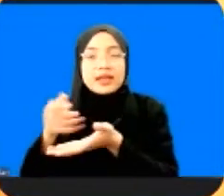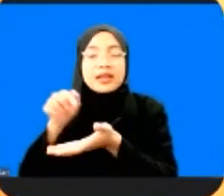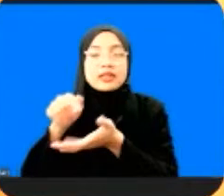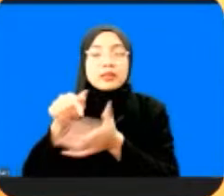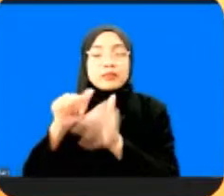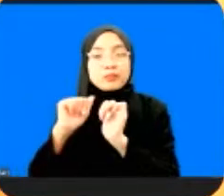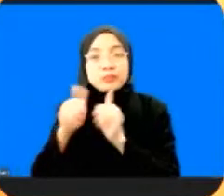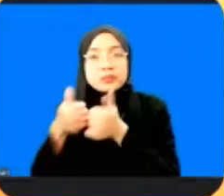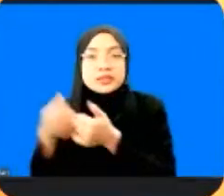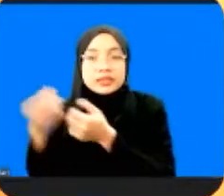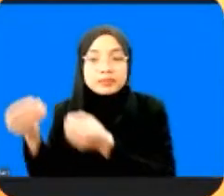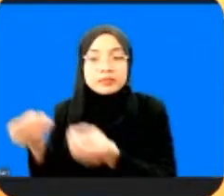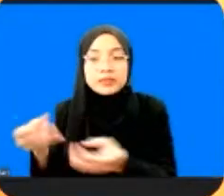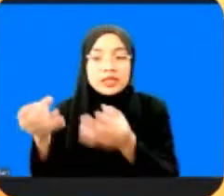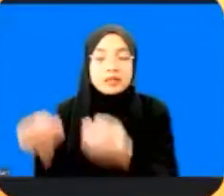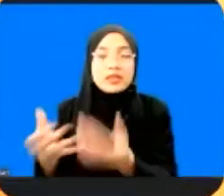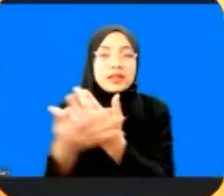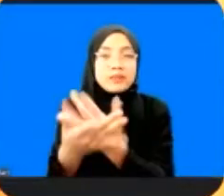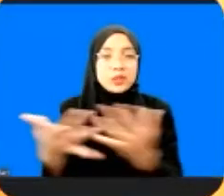different ways